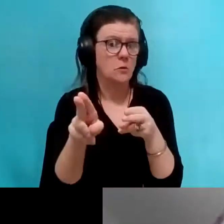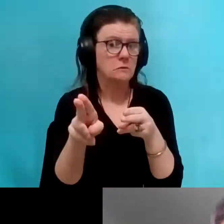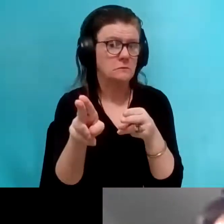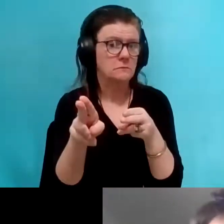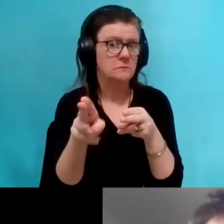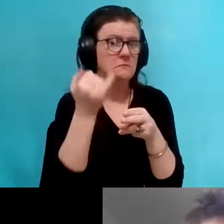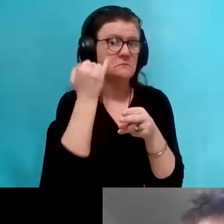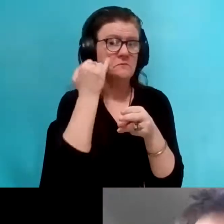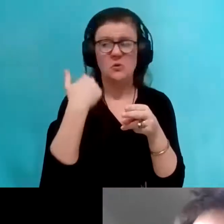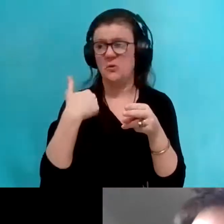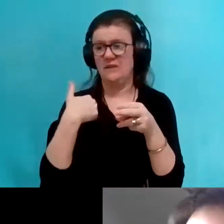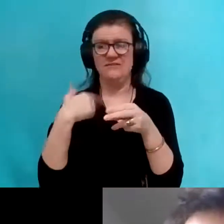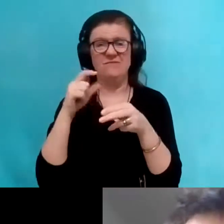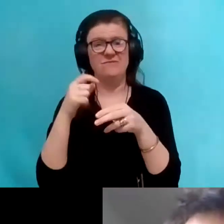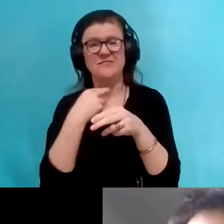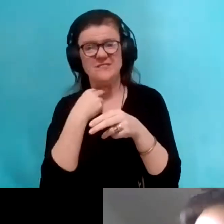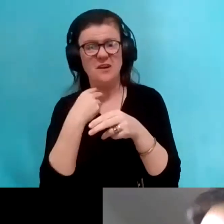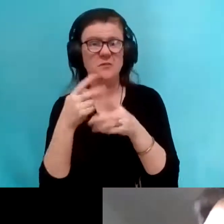it over the phone.